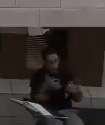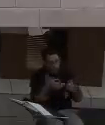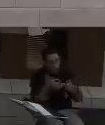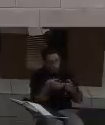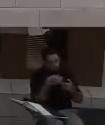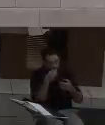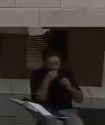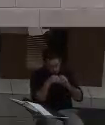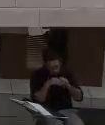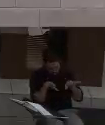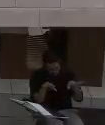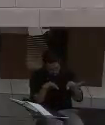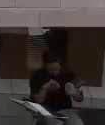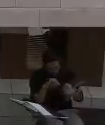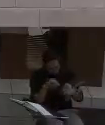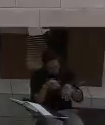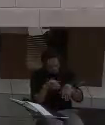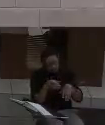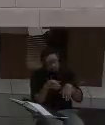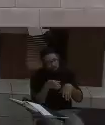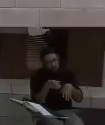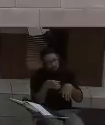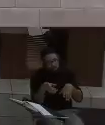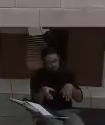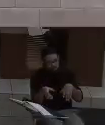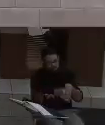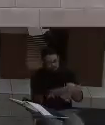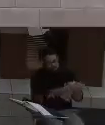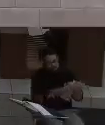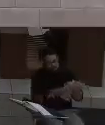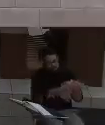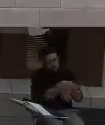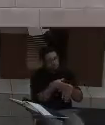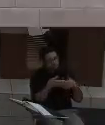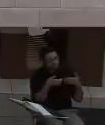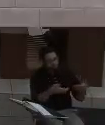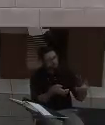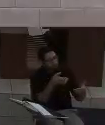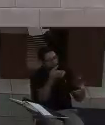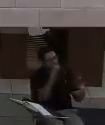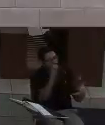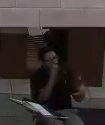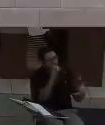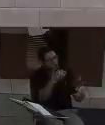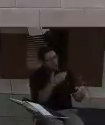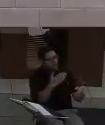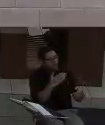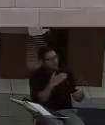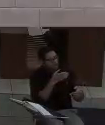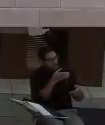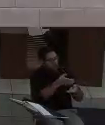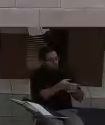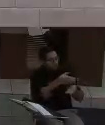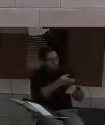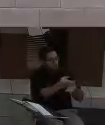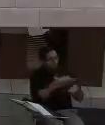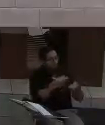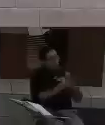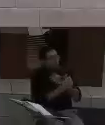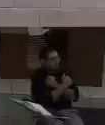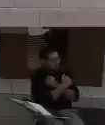blessed it, and he gave it to those present, saying, Take, drink. This is the cup of my love, the cup of the new and